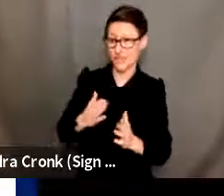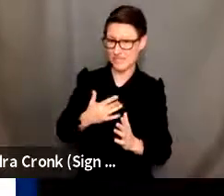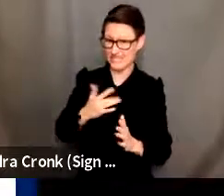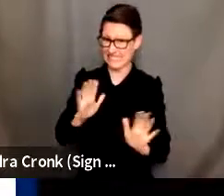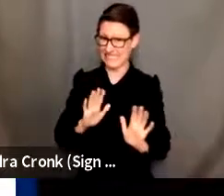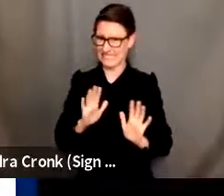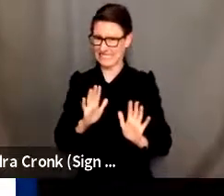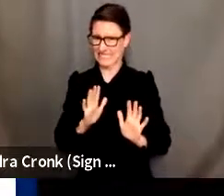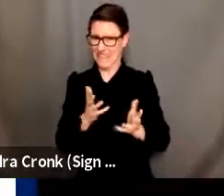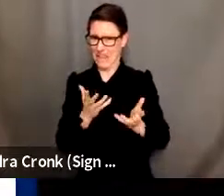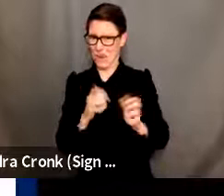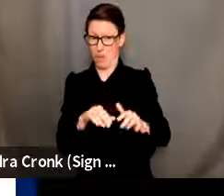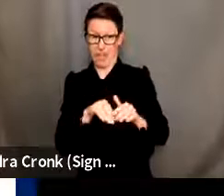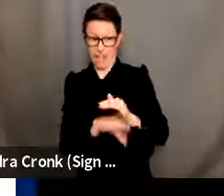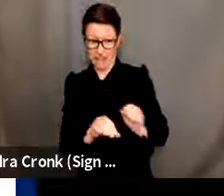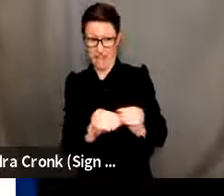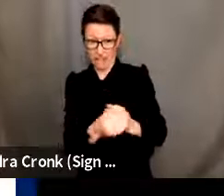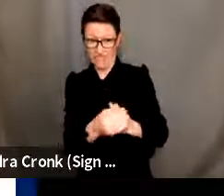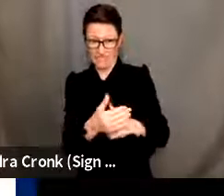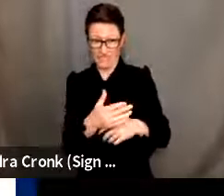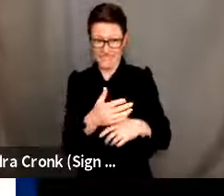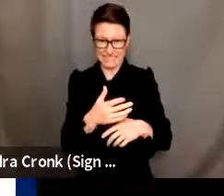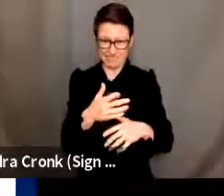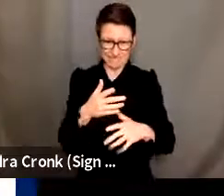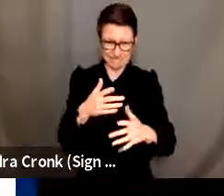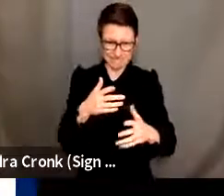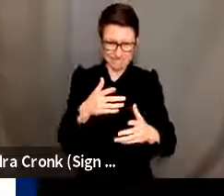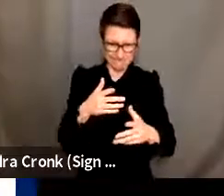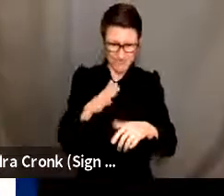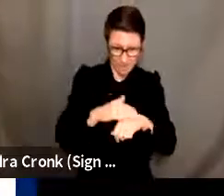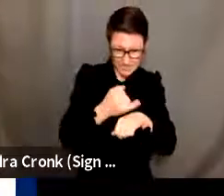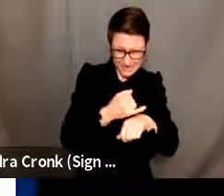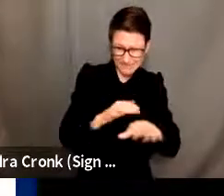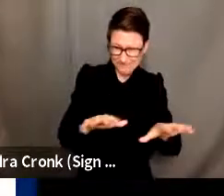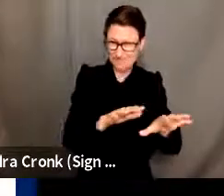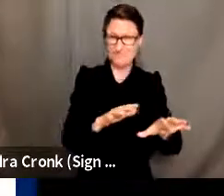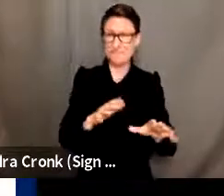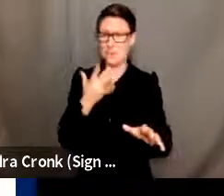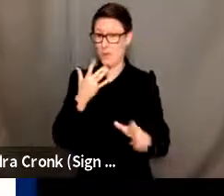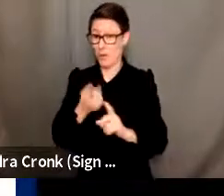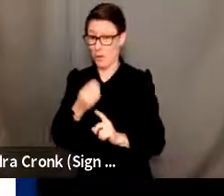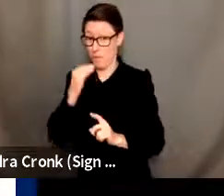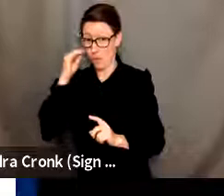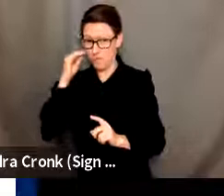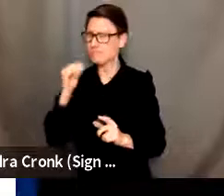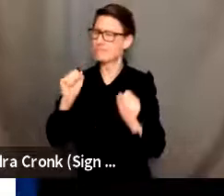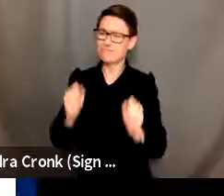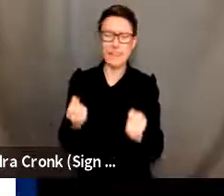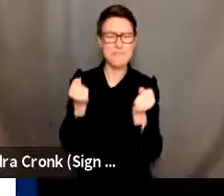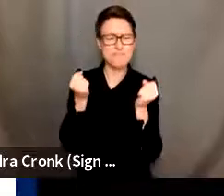on site, and that's perfectly fine. Everything from making toys for the animals, sharing posts, baking pet